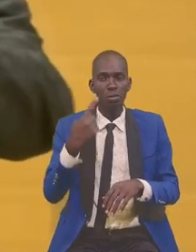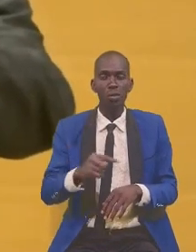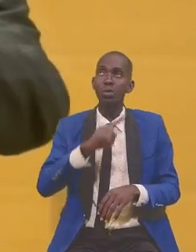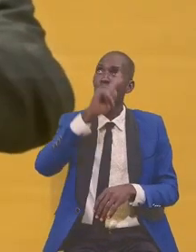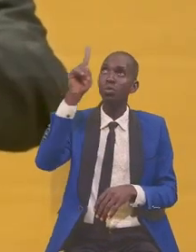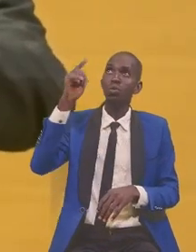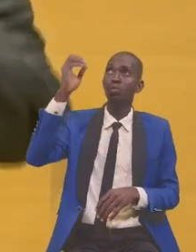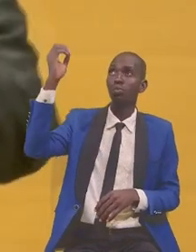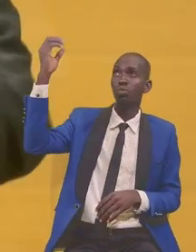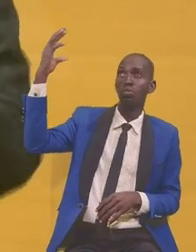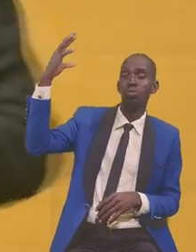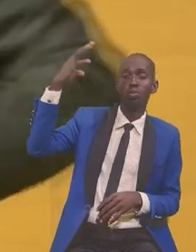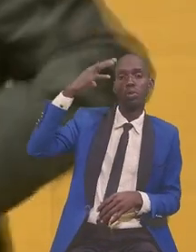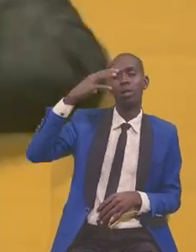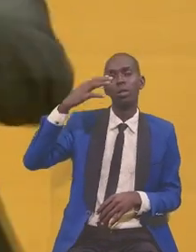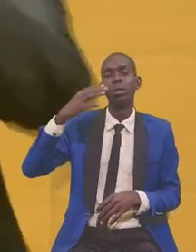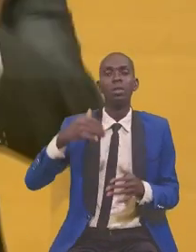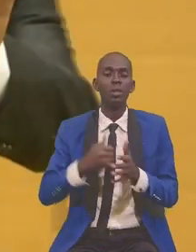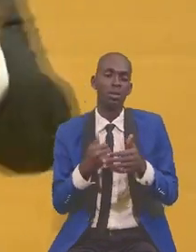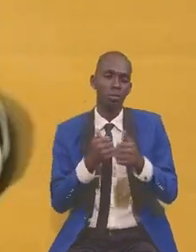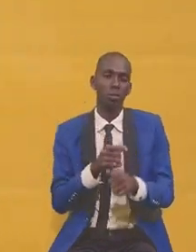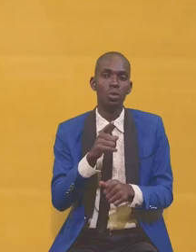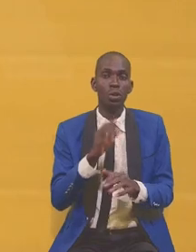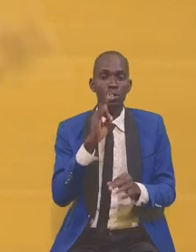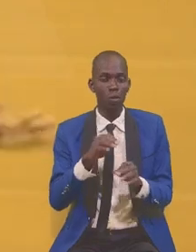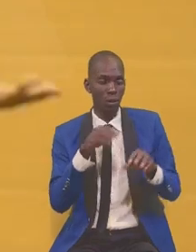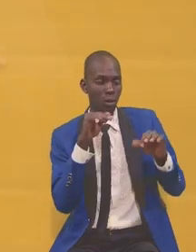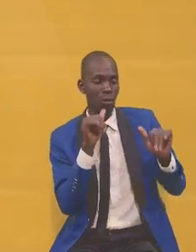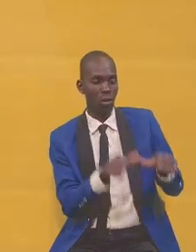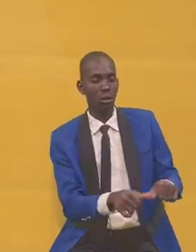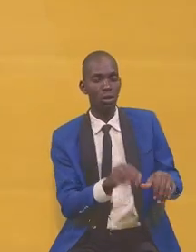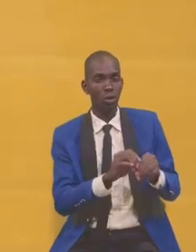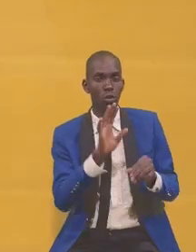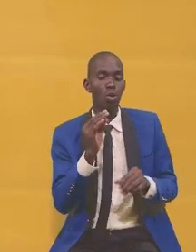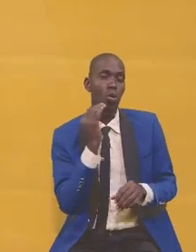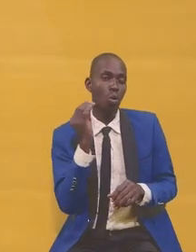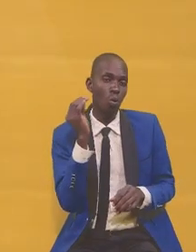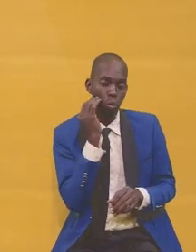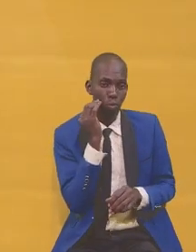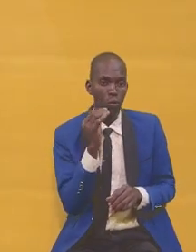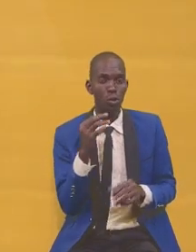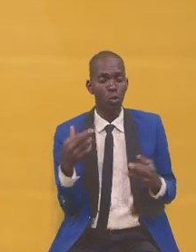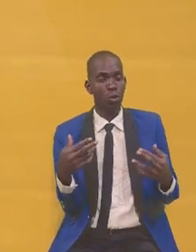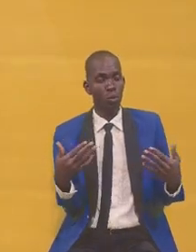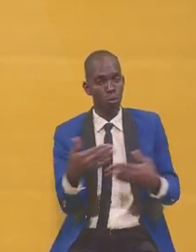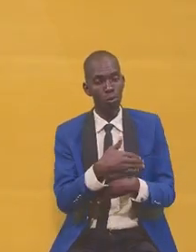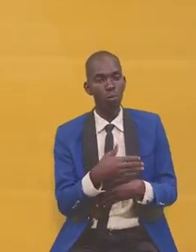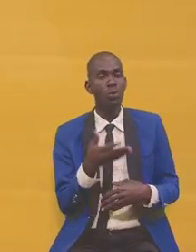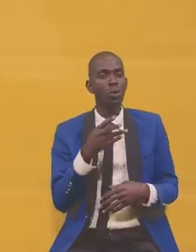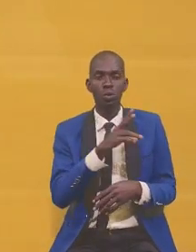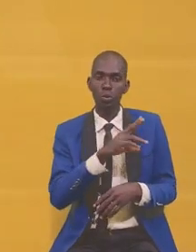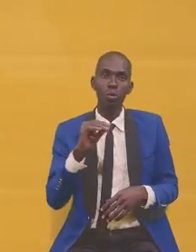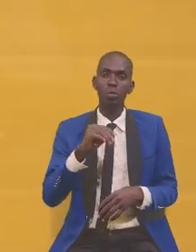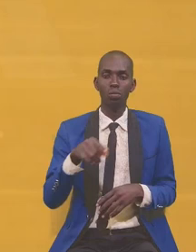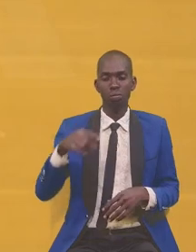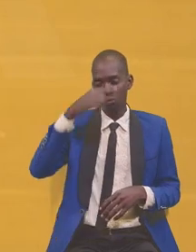your room, no shadow will follow you. But when you come out where the sun is shining and you're